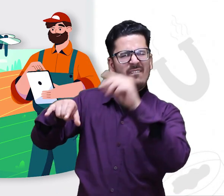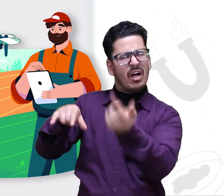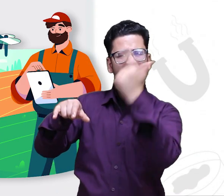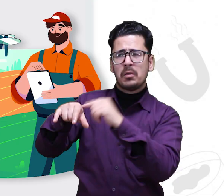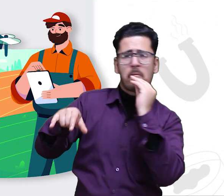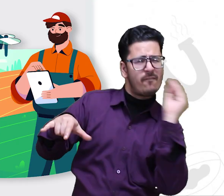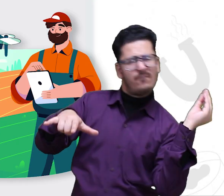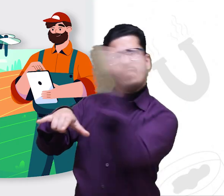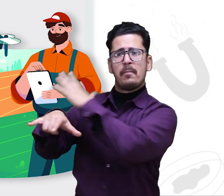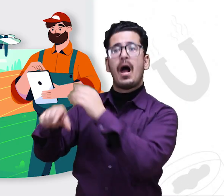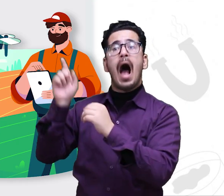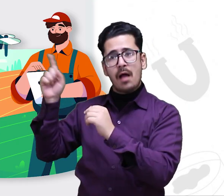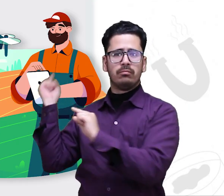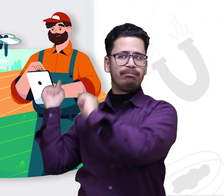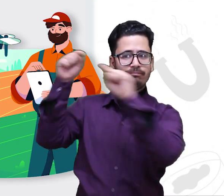disasters,